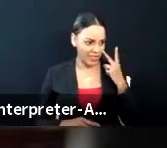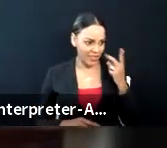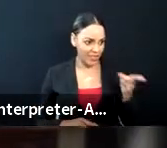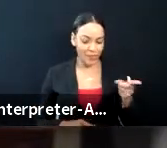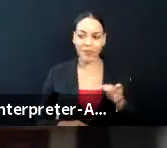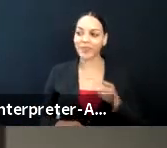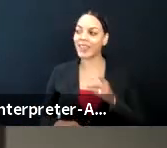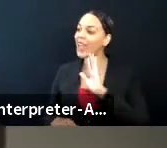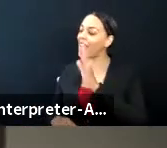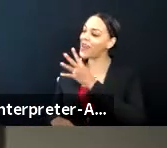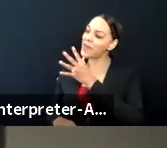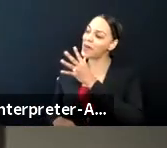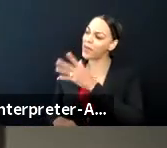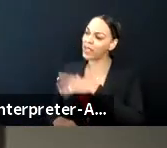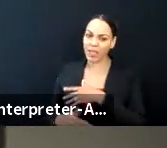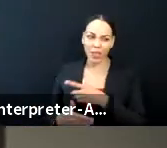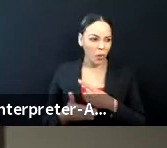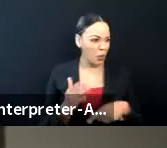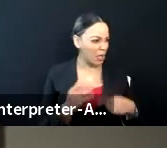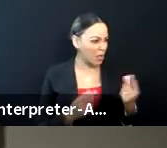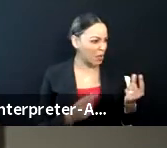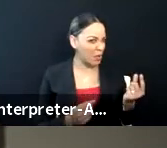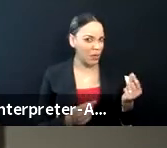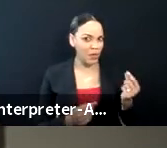Hey, Mama. Girl. What the hell are you doing?